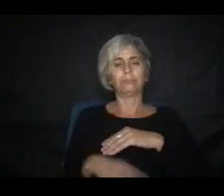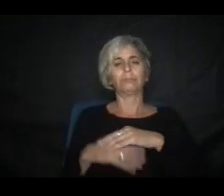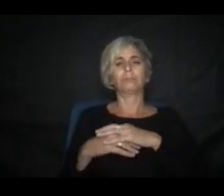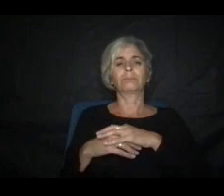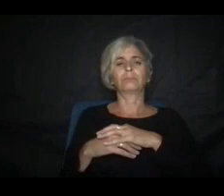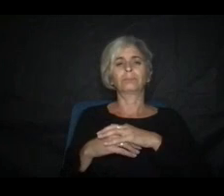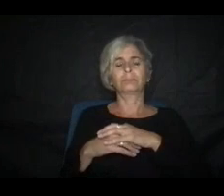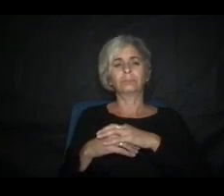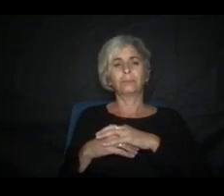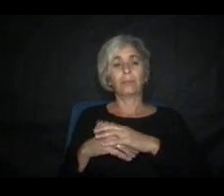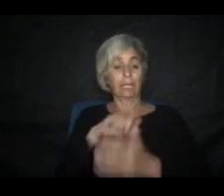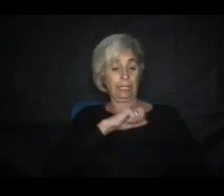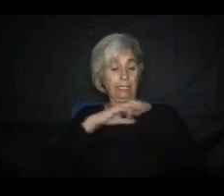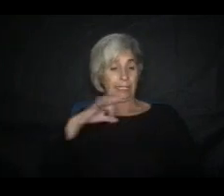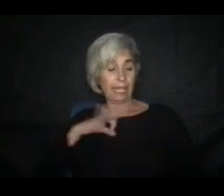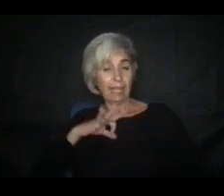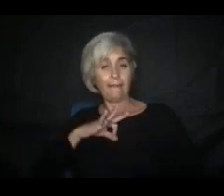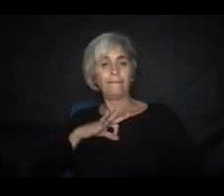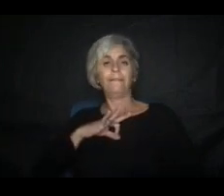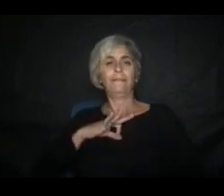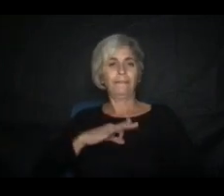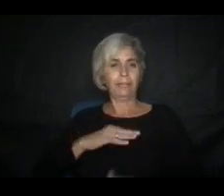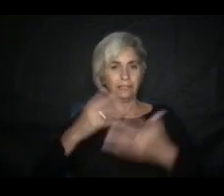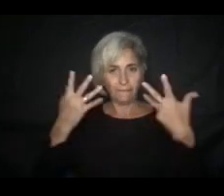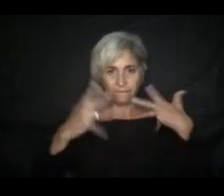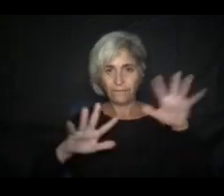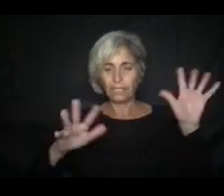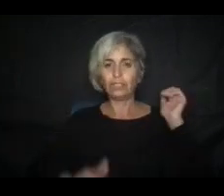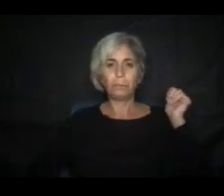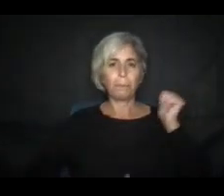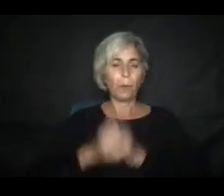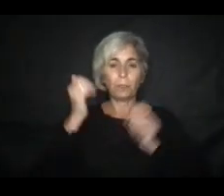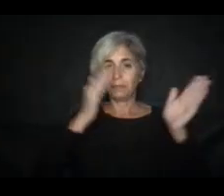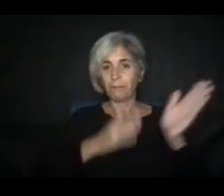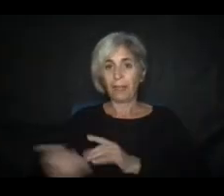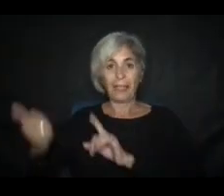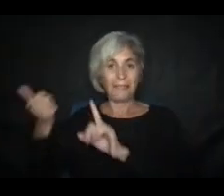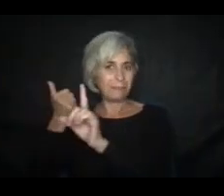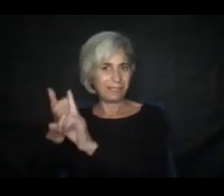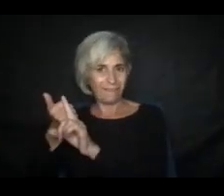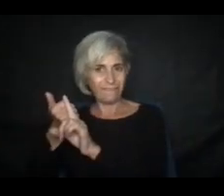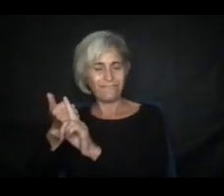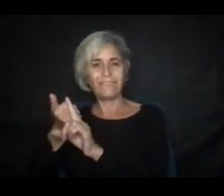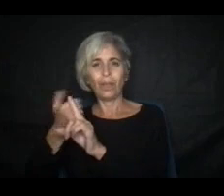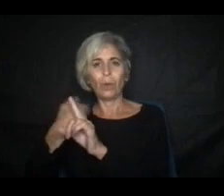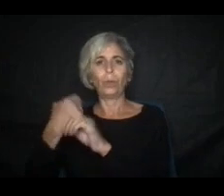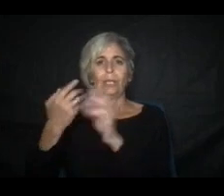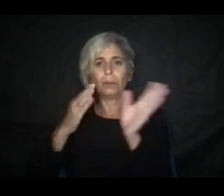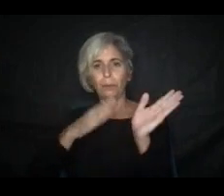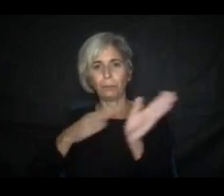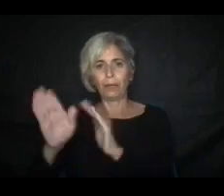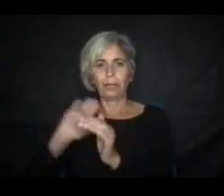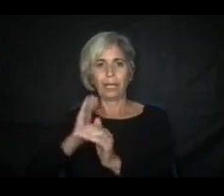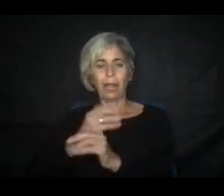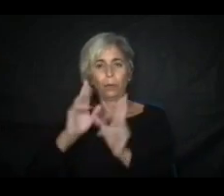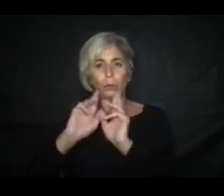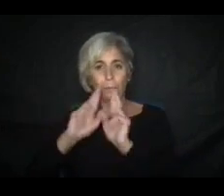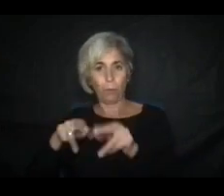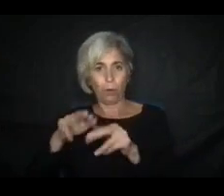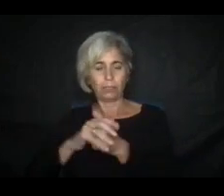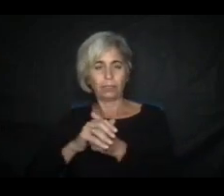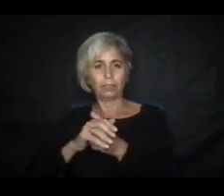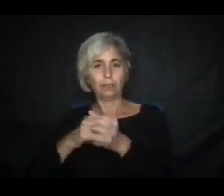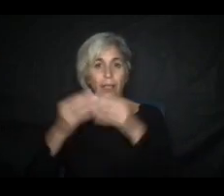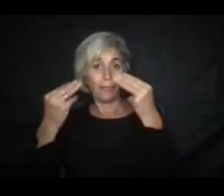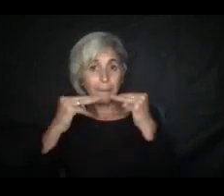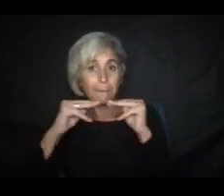The staff has largely completed the mobility plan itself. We've prepared a technical report documenting the